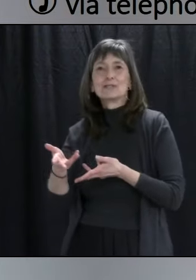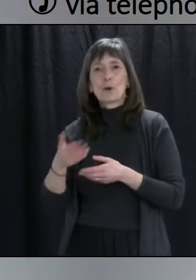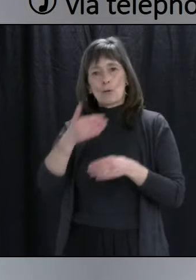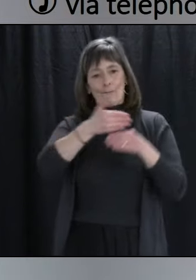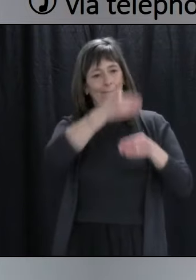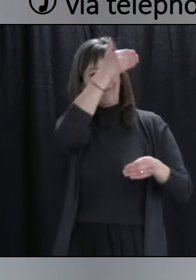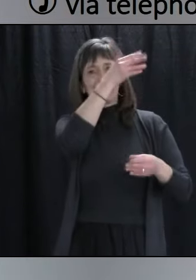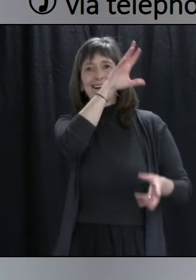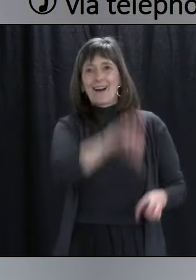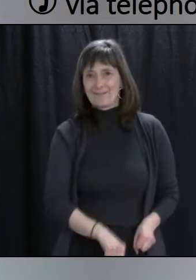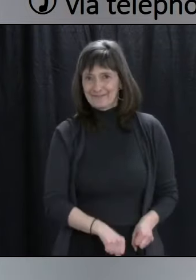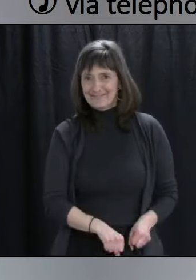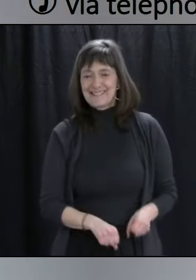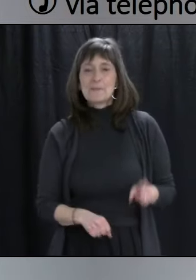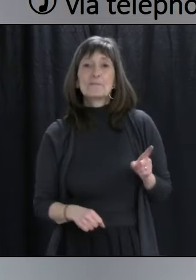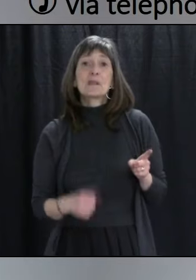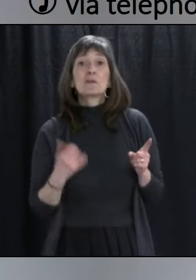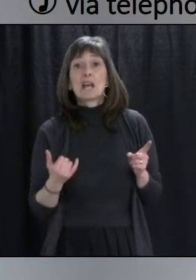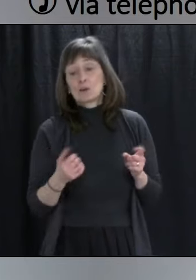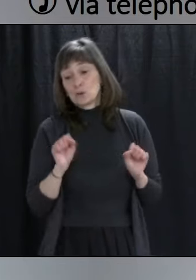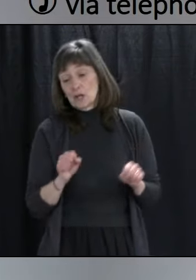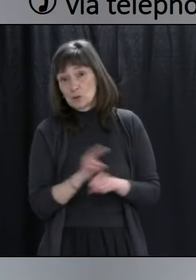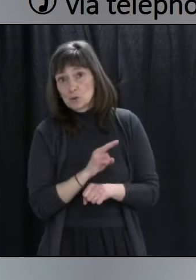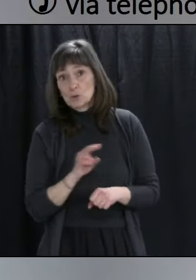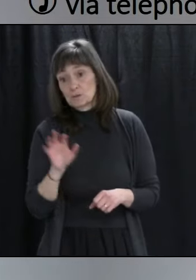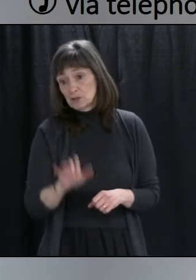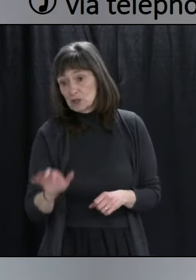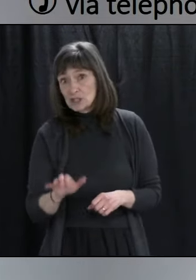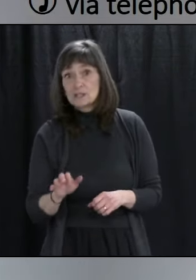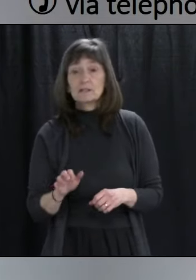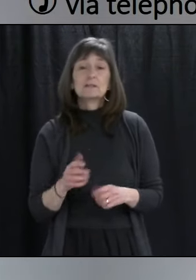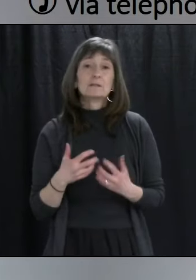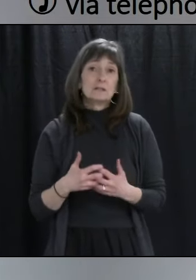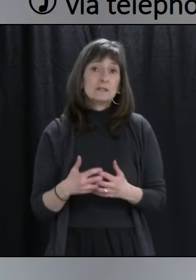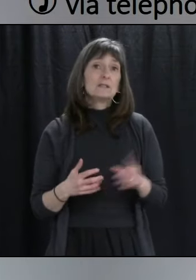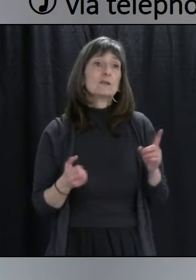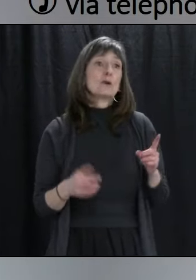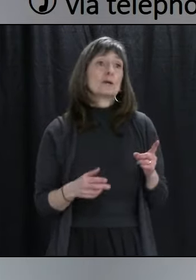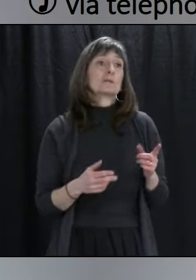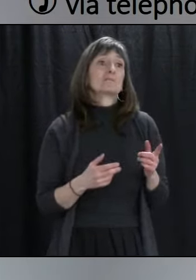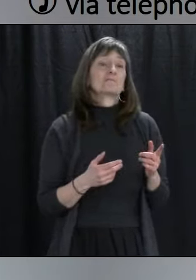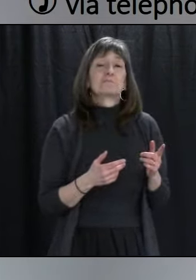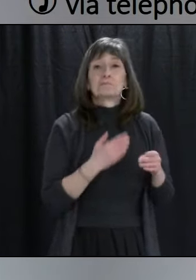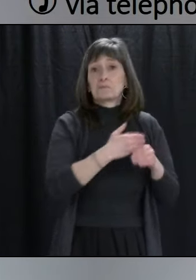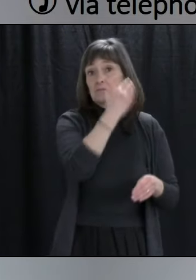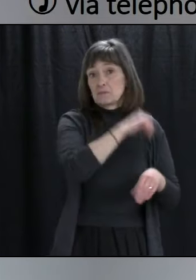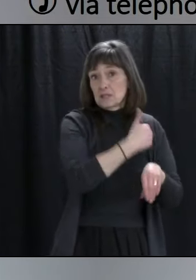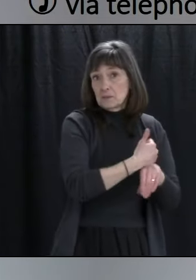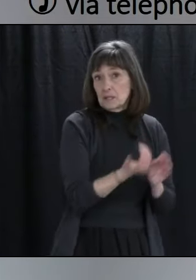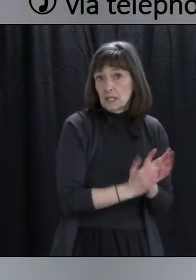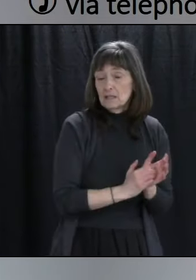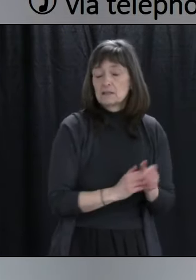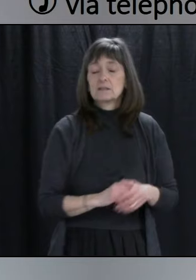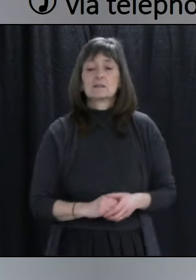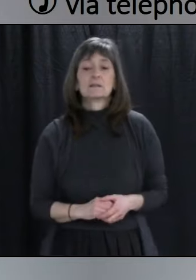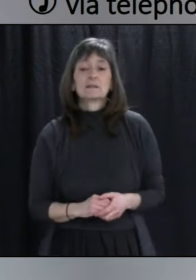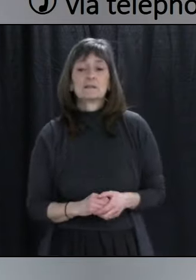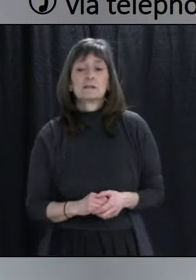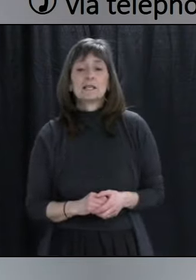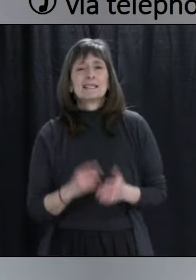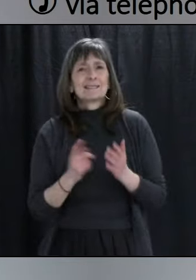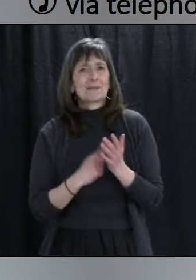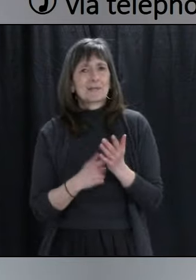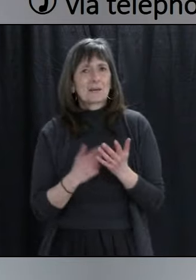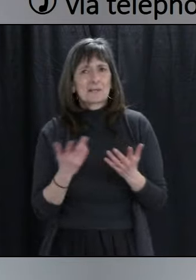other than simple machines. We have challenges sometimes. People need to access their